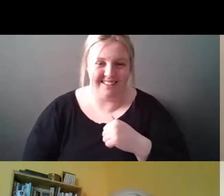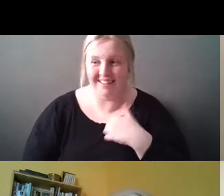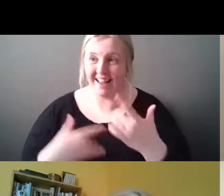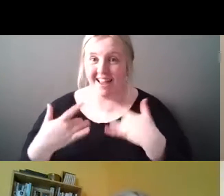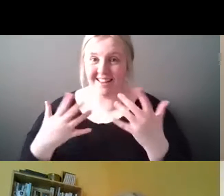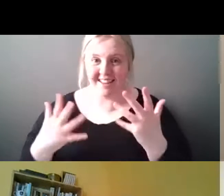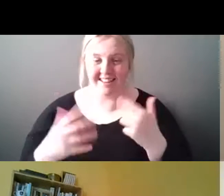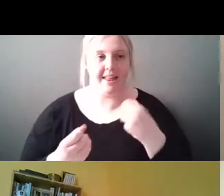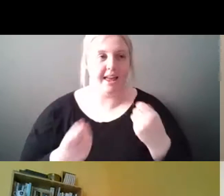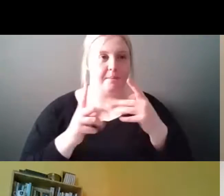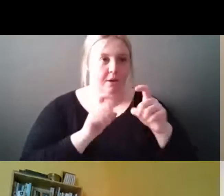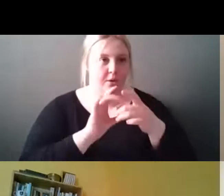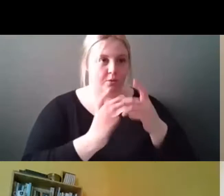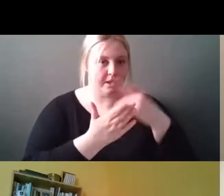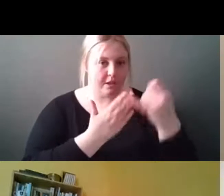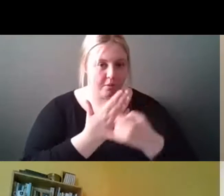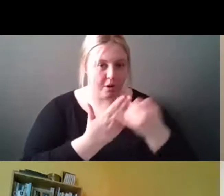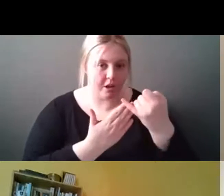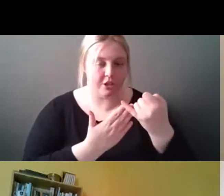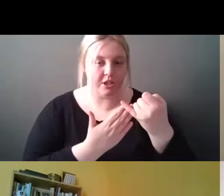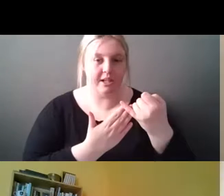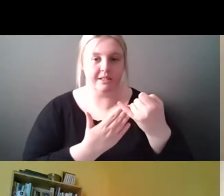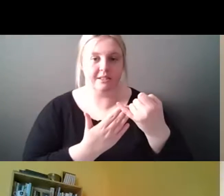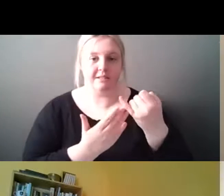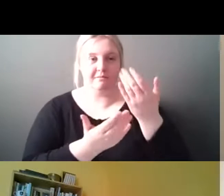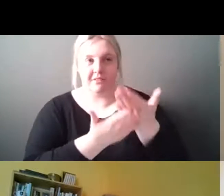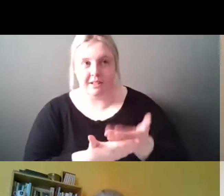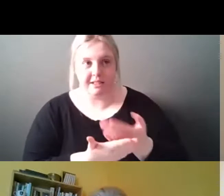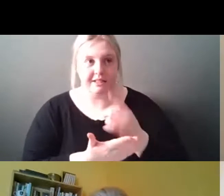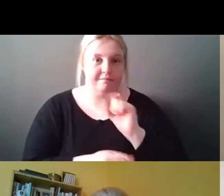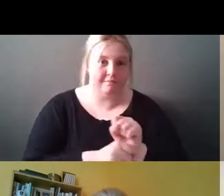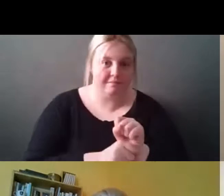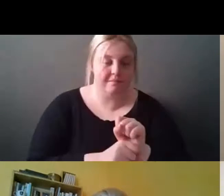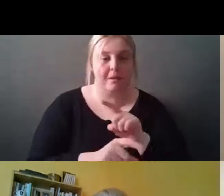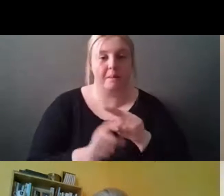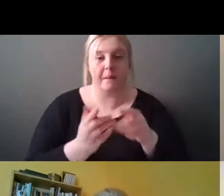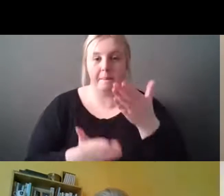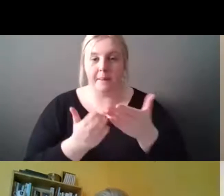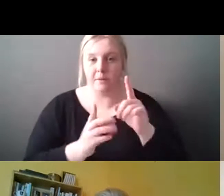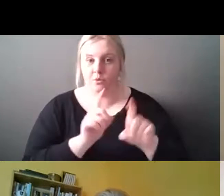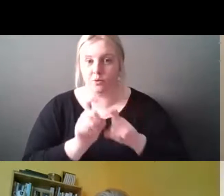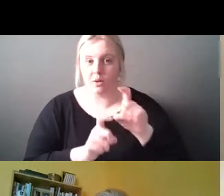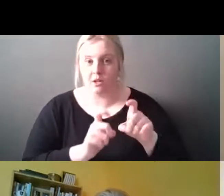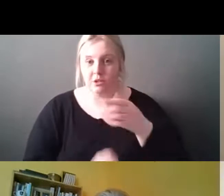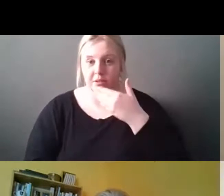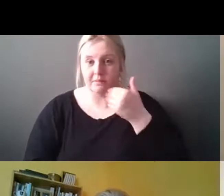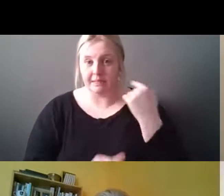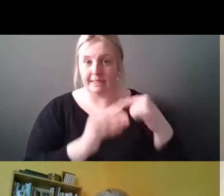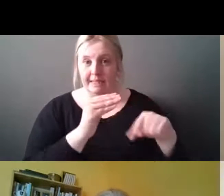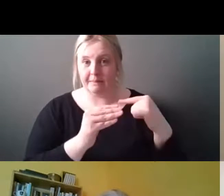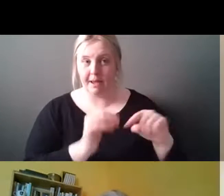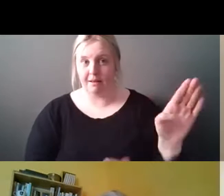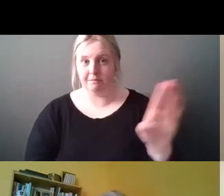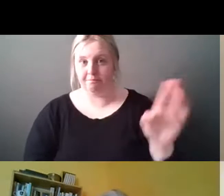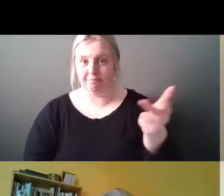they had many questions about the project, the sustainability of it, all the things, but maybe those questions are better addressed by email between all of